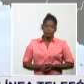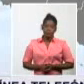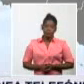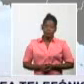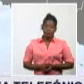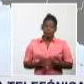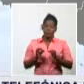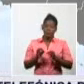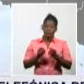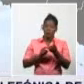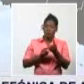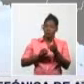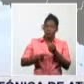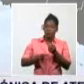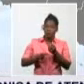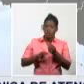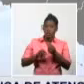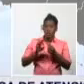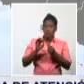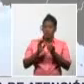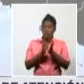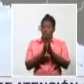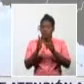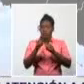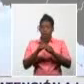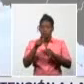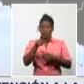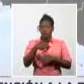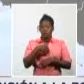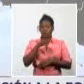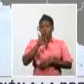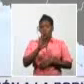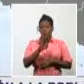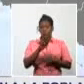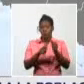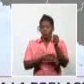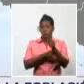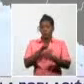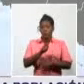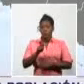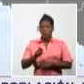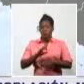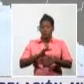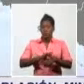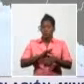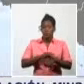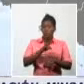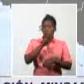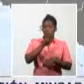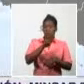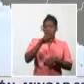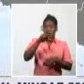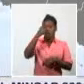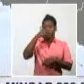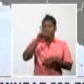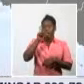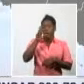is 31.2%, the source of infection could not be traced. Of